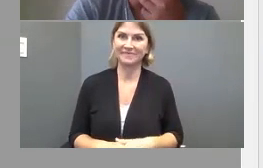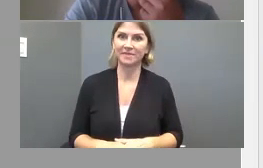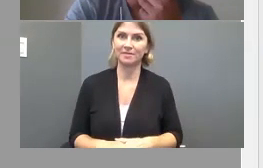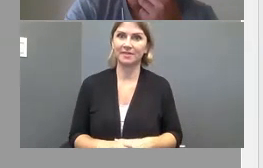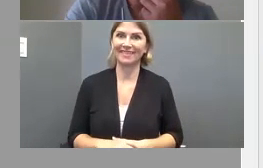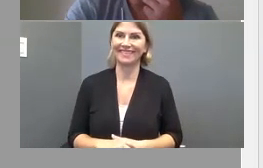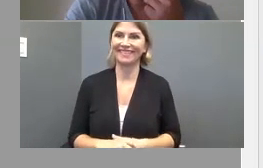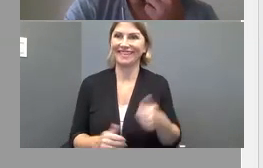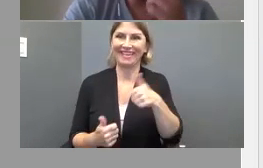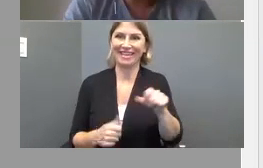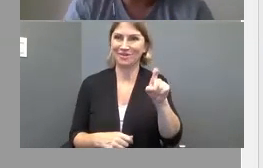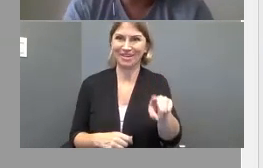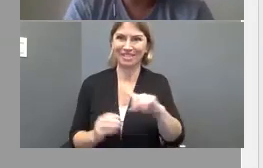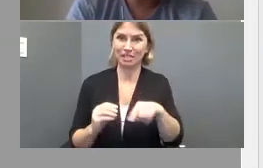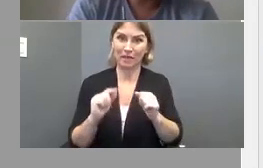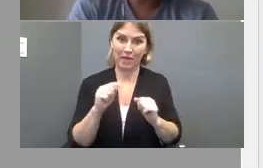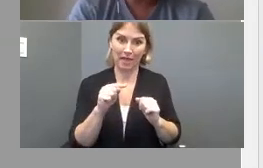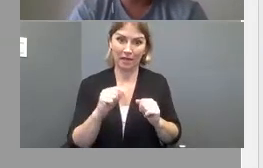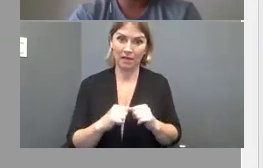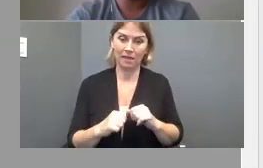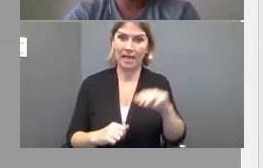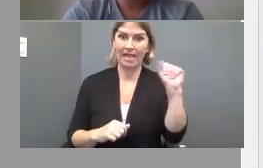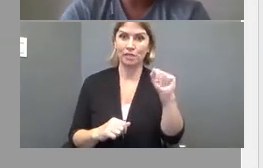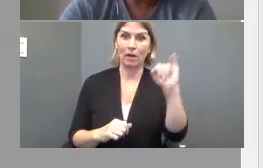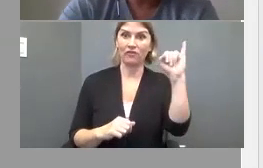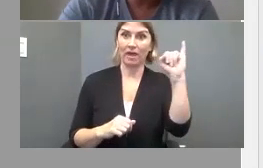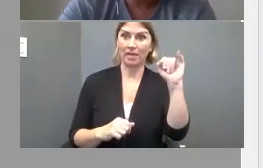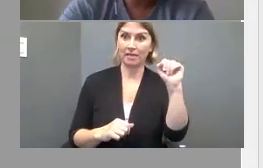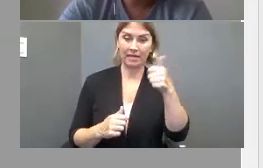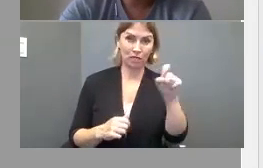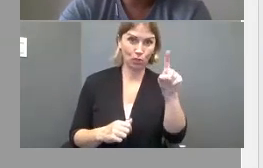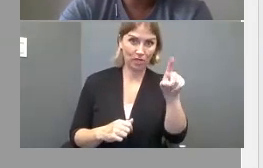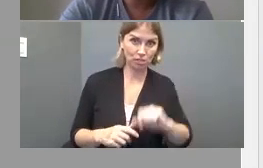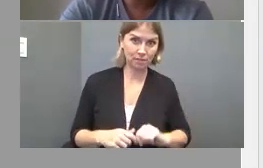Any questions about a to the power of I? Perfect.